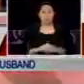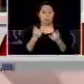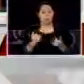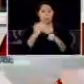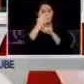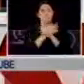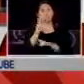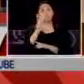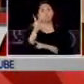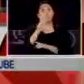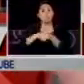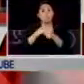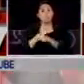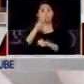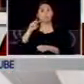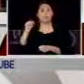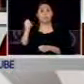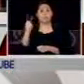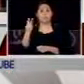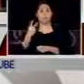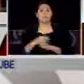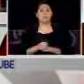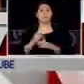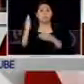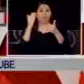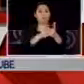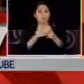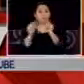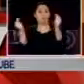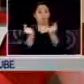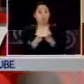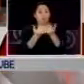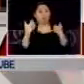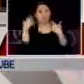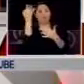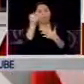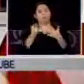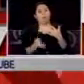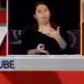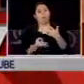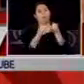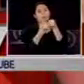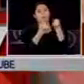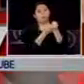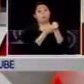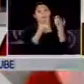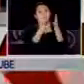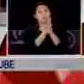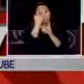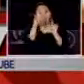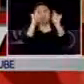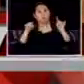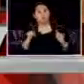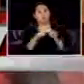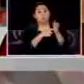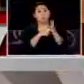February 3, 2012, the prosecution filed its supplementary request for subpoena reply, designating therein the